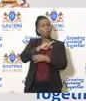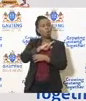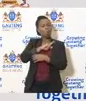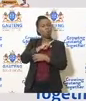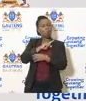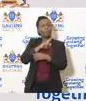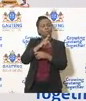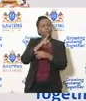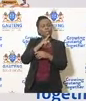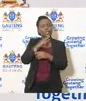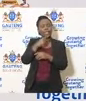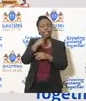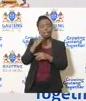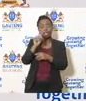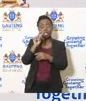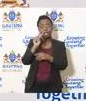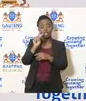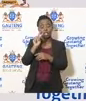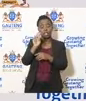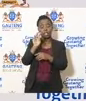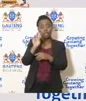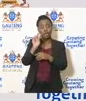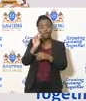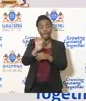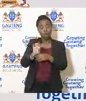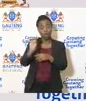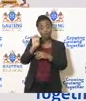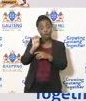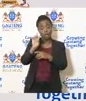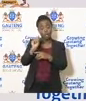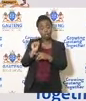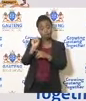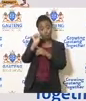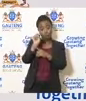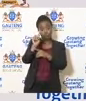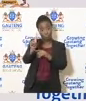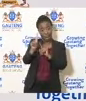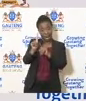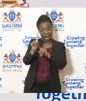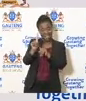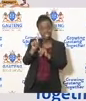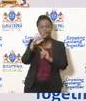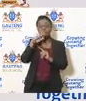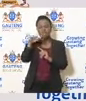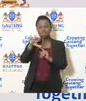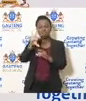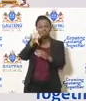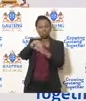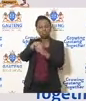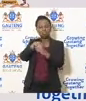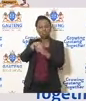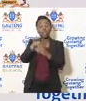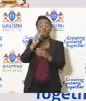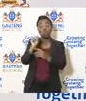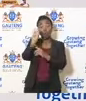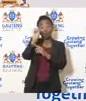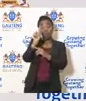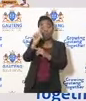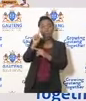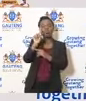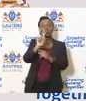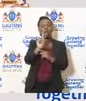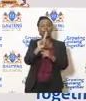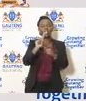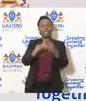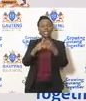Ekurhuleni North 1, which would be the areas that would include Kempton. North 1 is Kempton